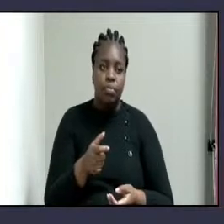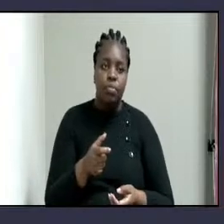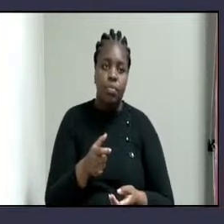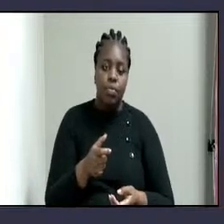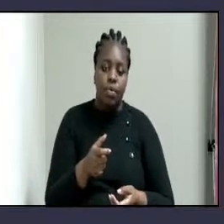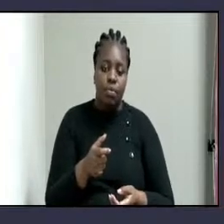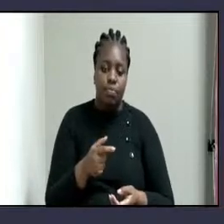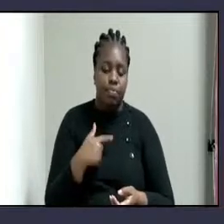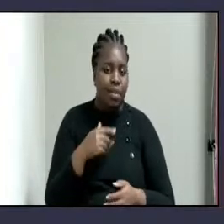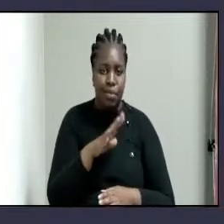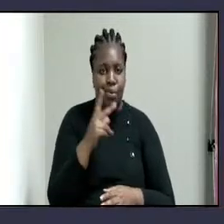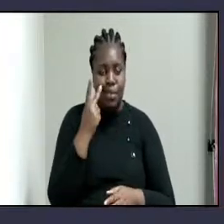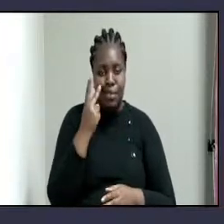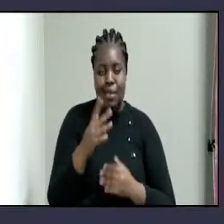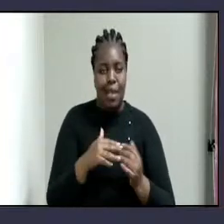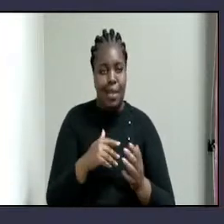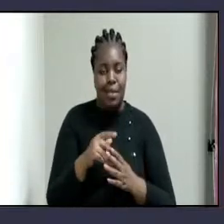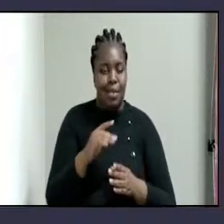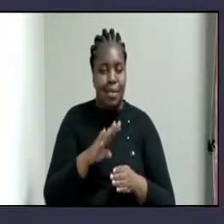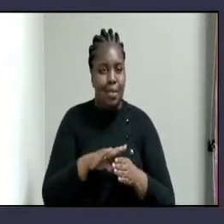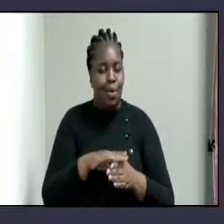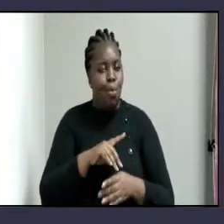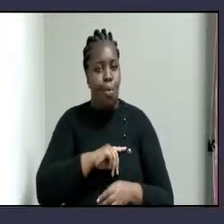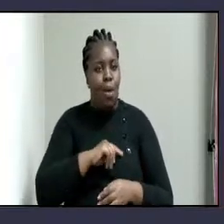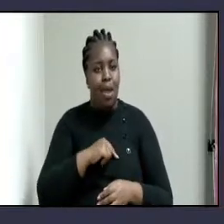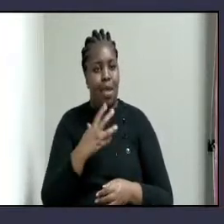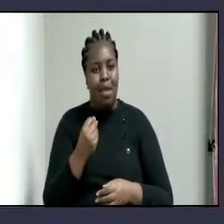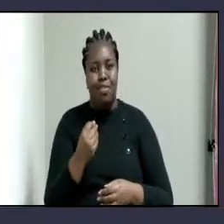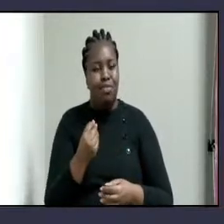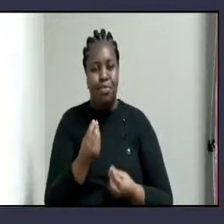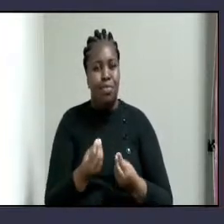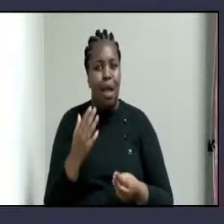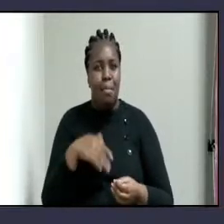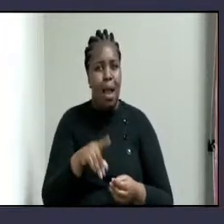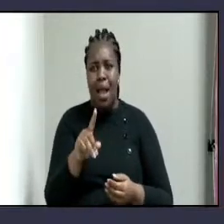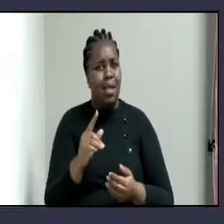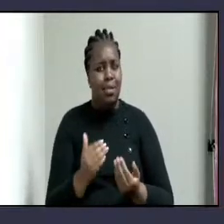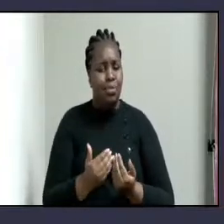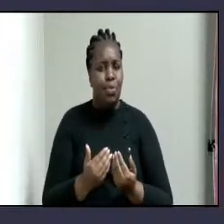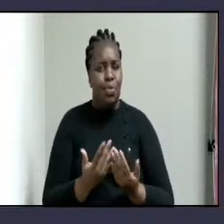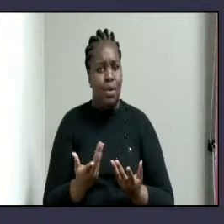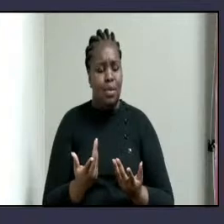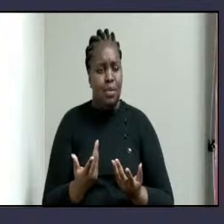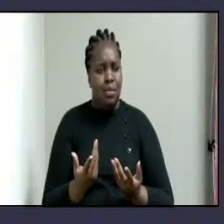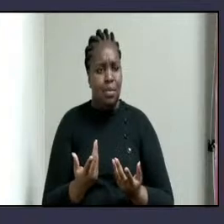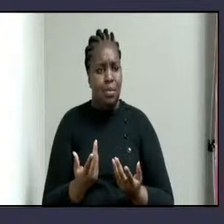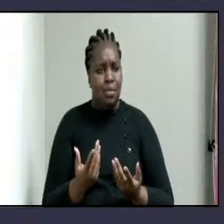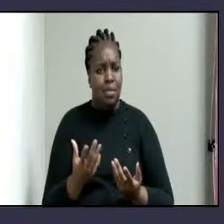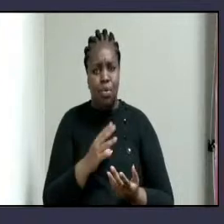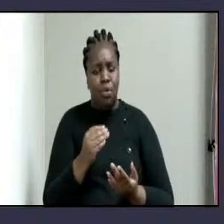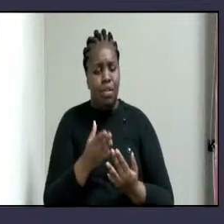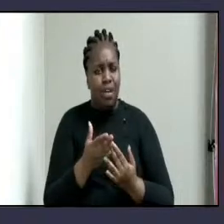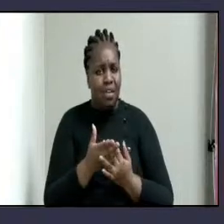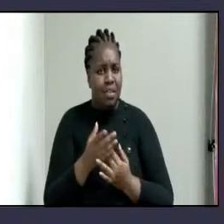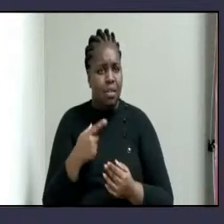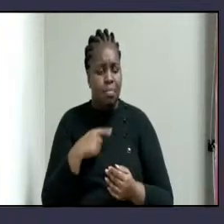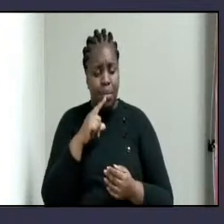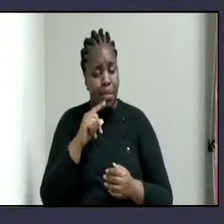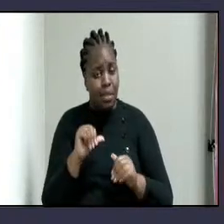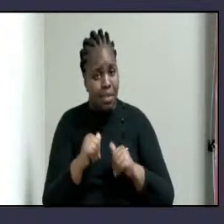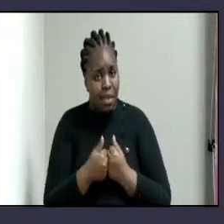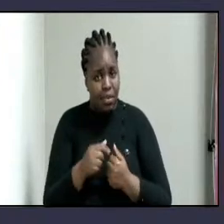that I don't see any reason as to why we should have children that are not going to school, they have access to that. But the challenge then